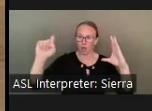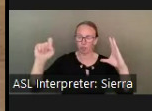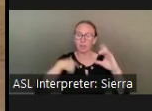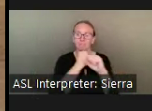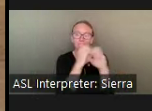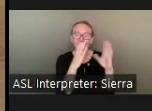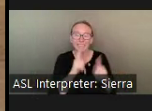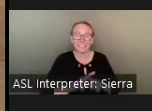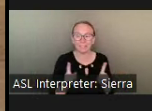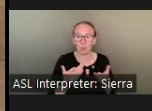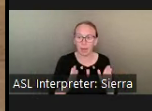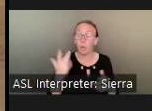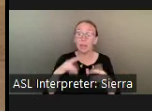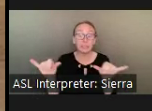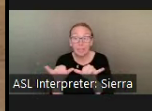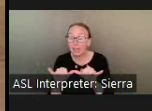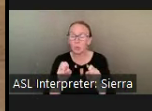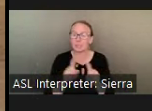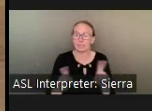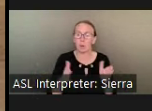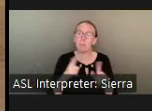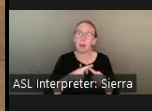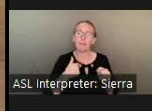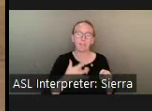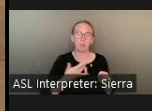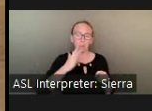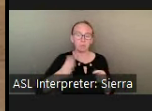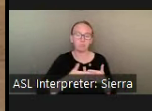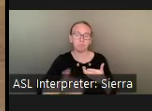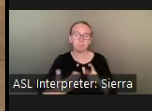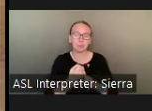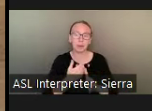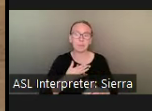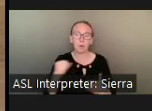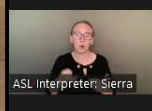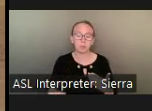or because I was going about this in a different way, but I think I'll take that away with me as well. Fantastic, thank you.